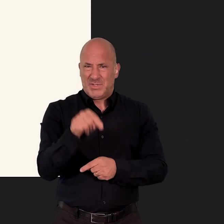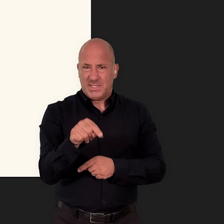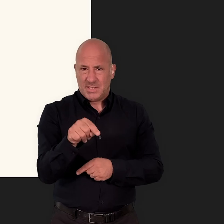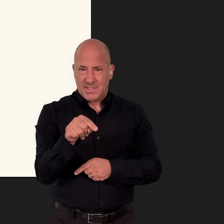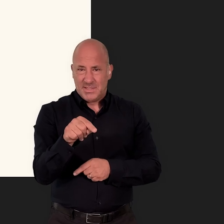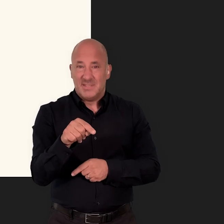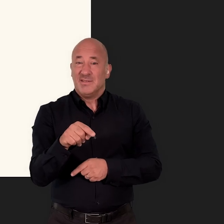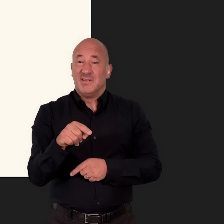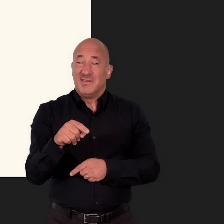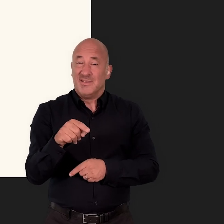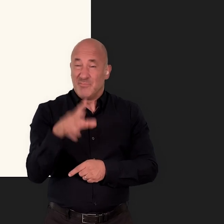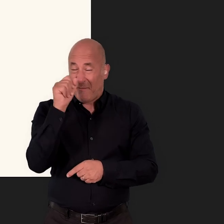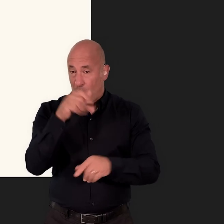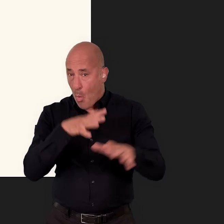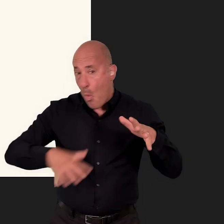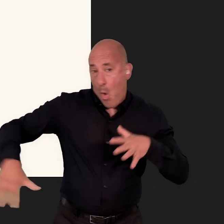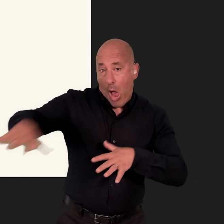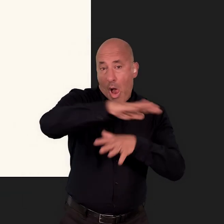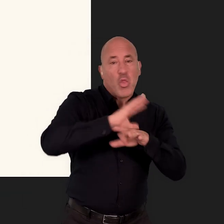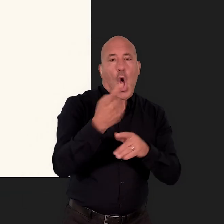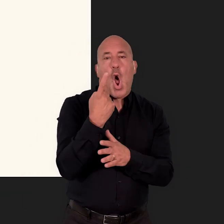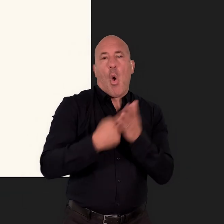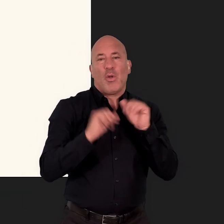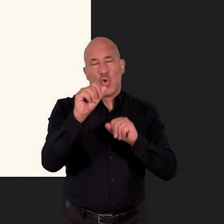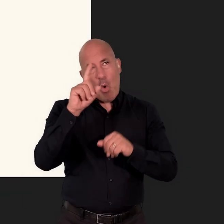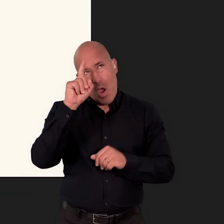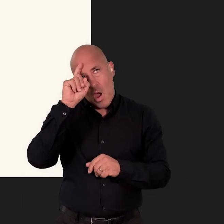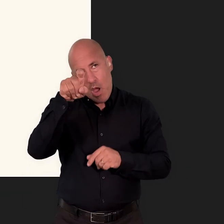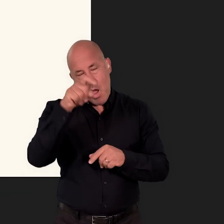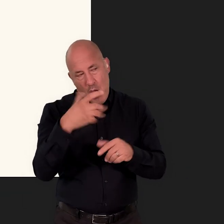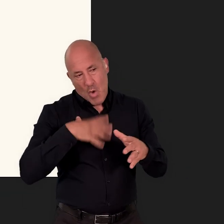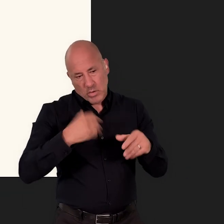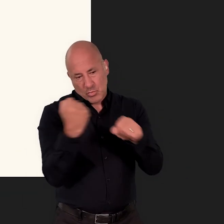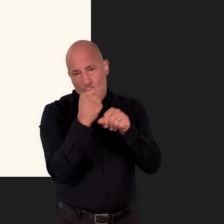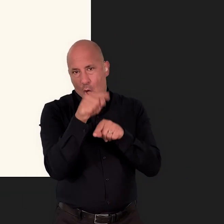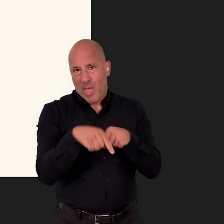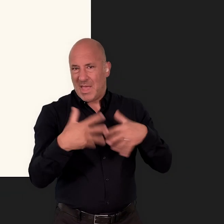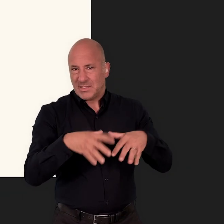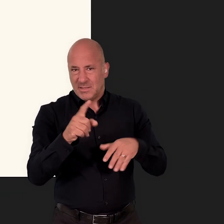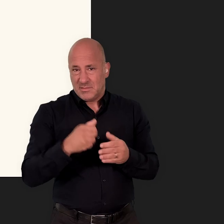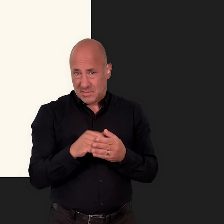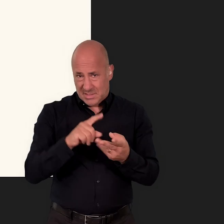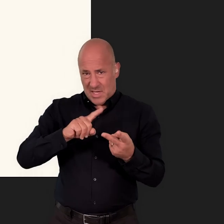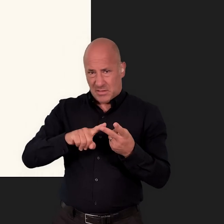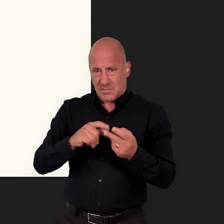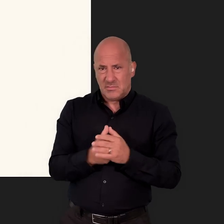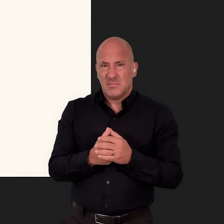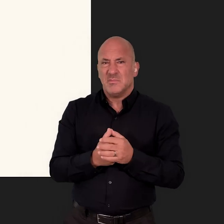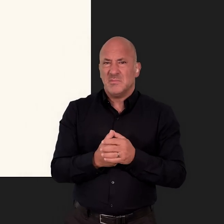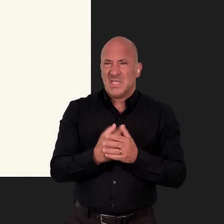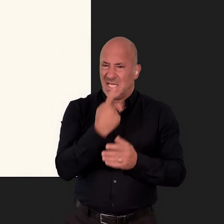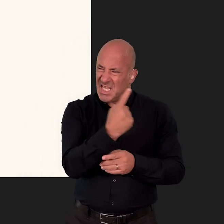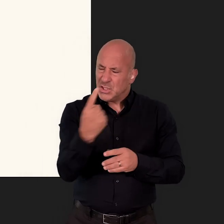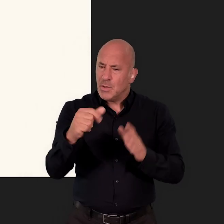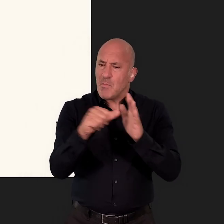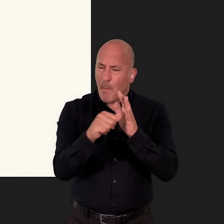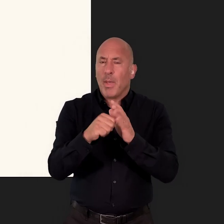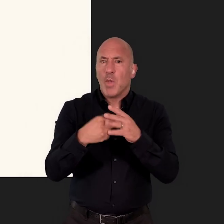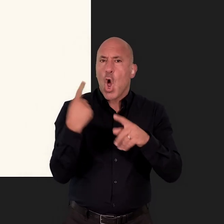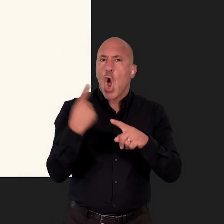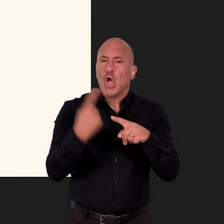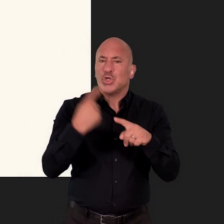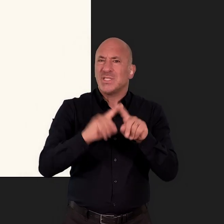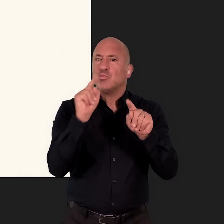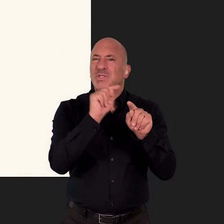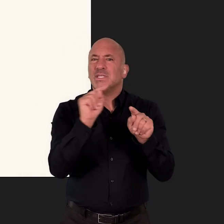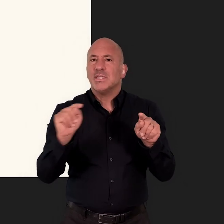issues? Again, this should be for the whole site and not just the proposed MEND works. 2. What is the level